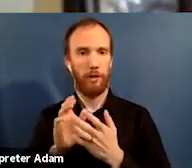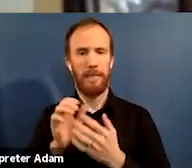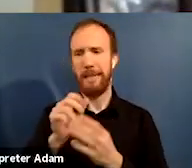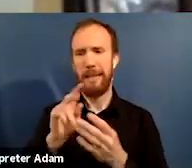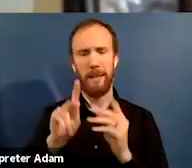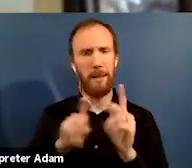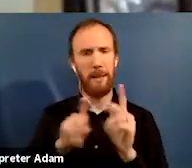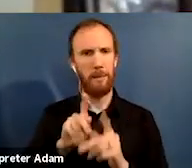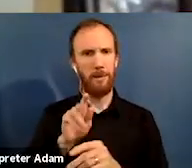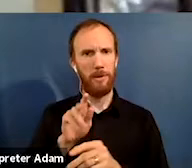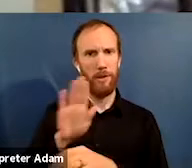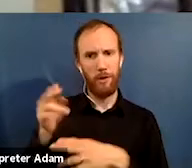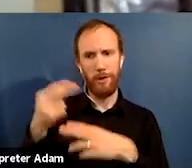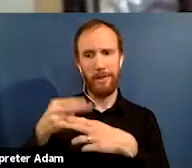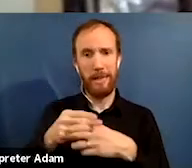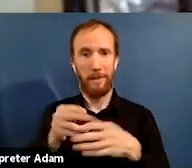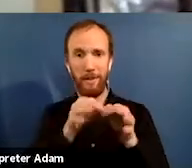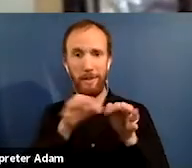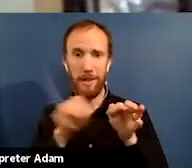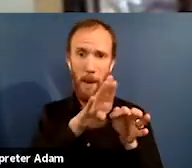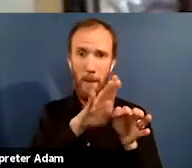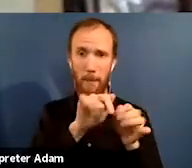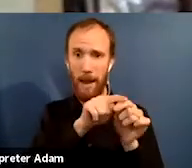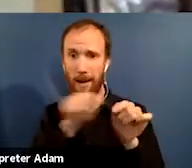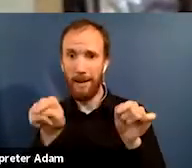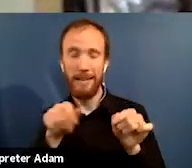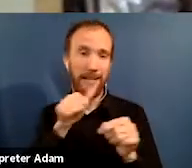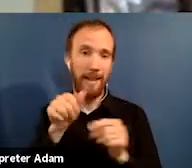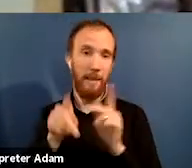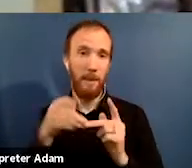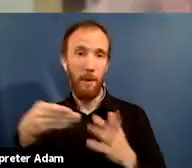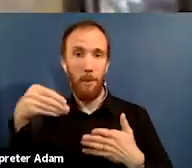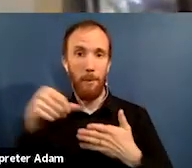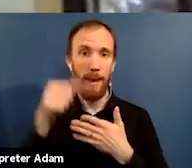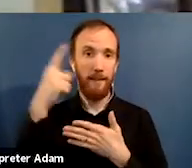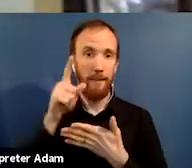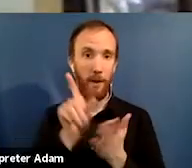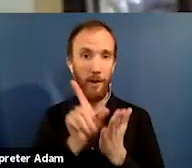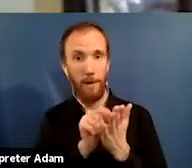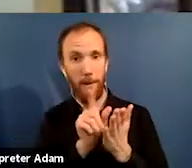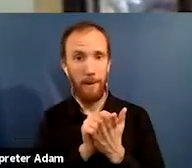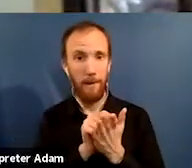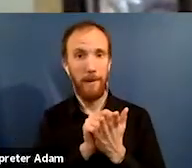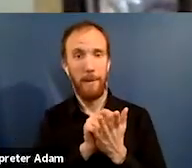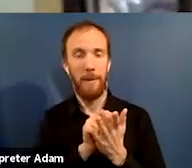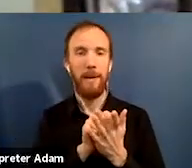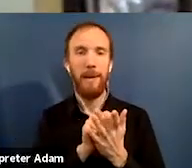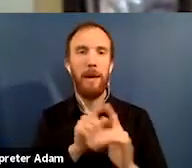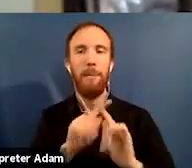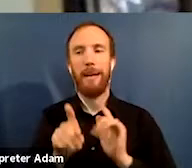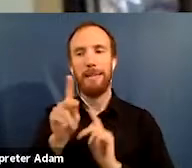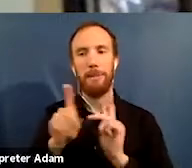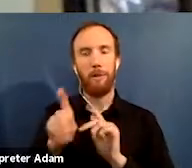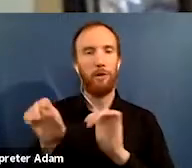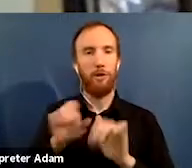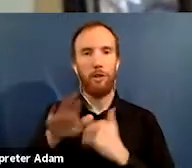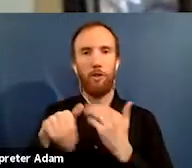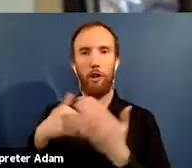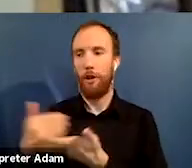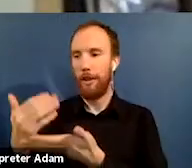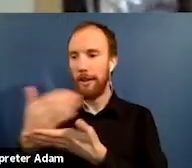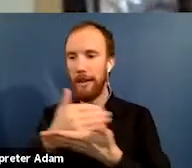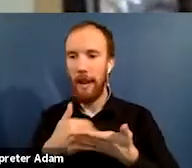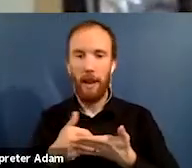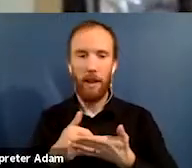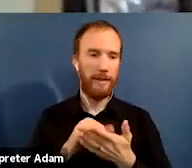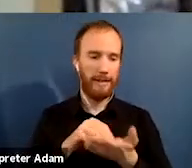in the byline. It's not the people publishing the newspapers giving their money so that their name could appear on the masthead. It's the people sort of doing the assembling of the words on the page,